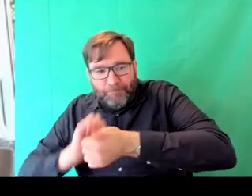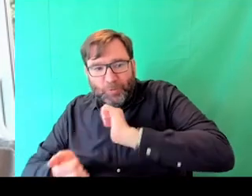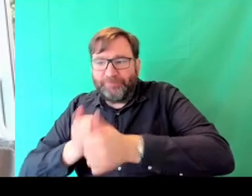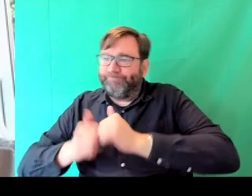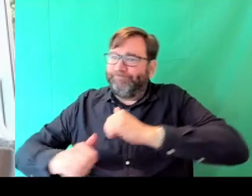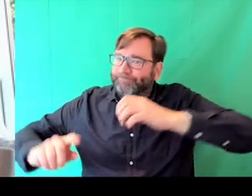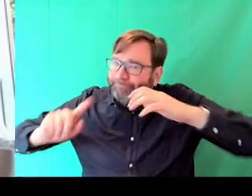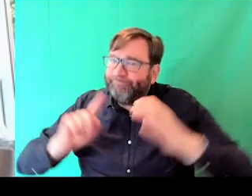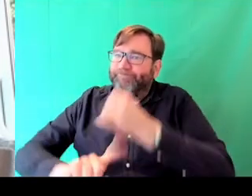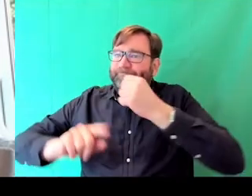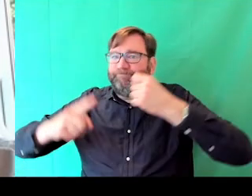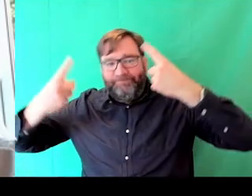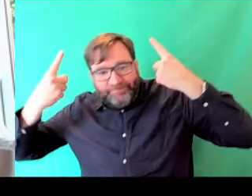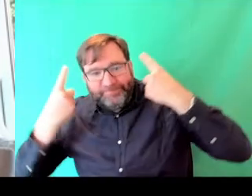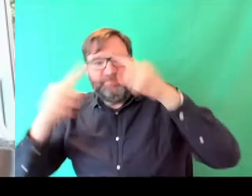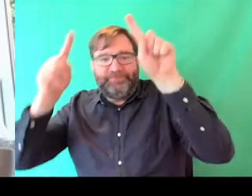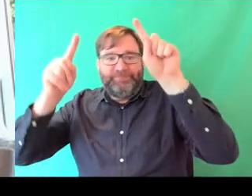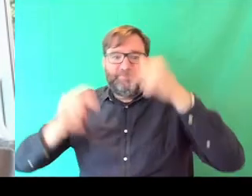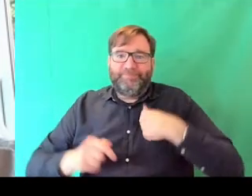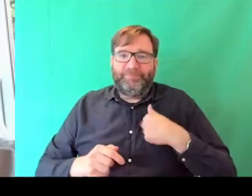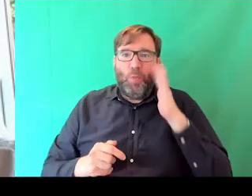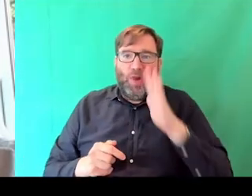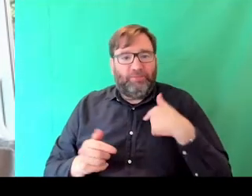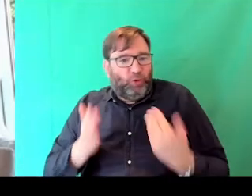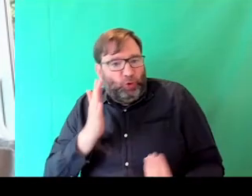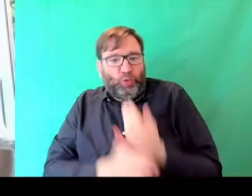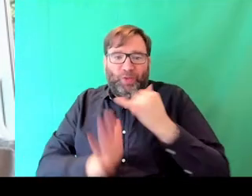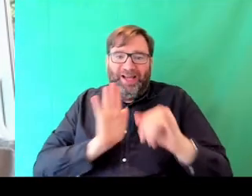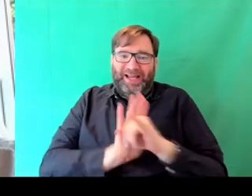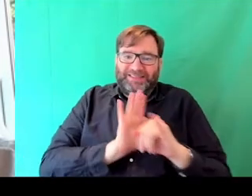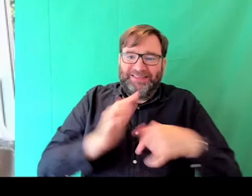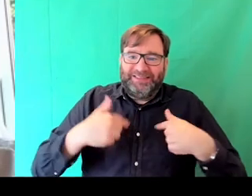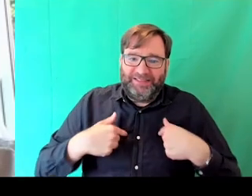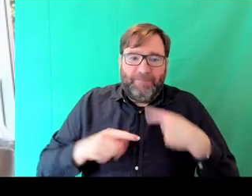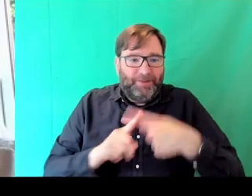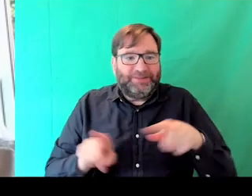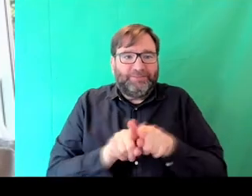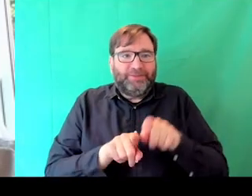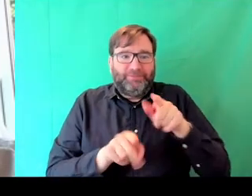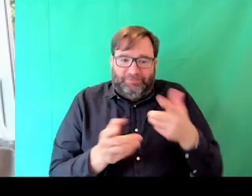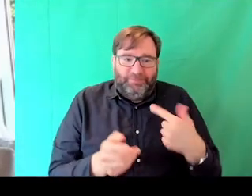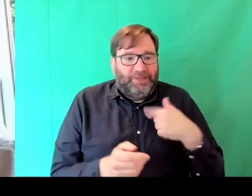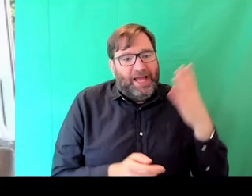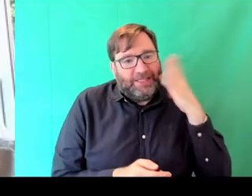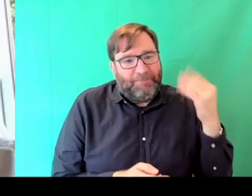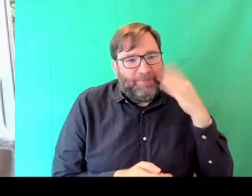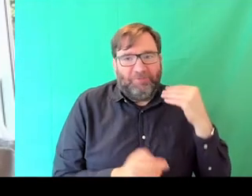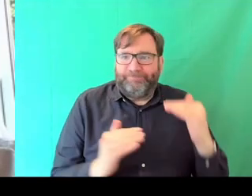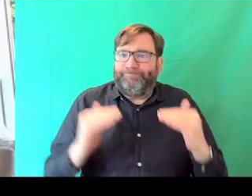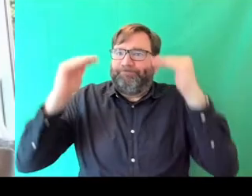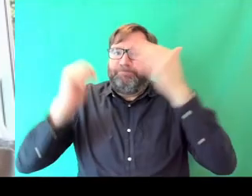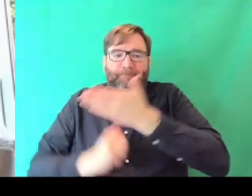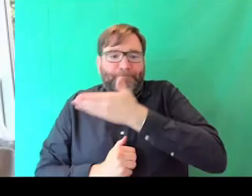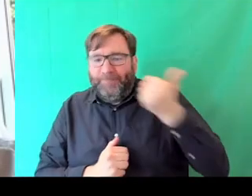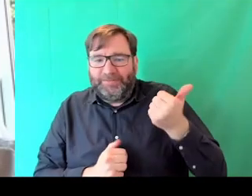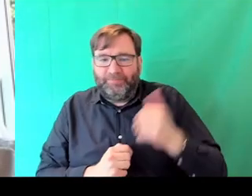We've traveled the world and seen places that aren't so accessible. And I think that's something that a lot of us try and encompass when we go in new places, do things,